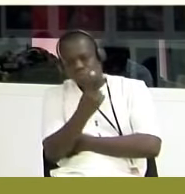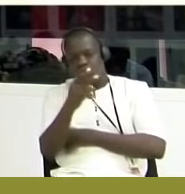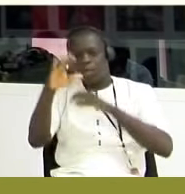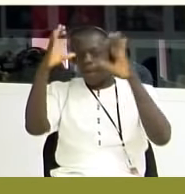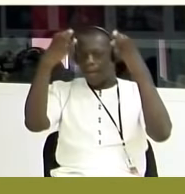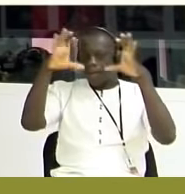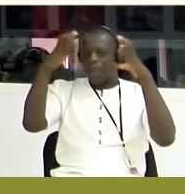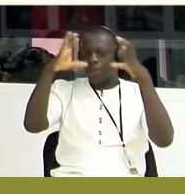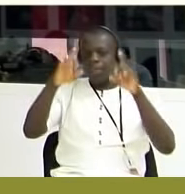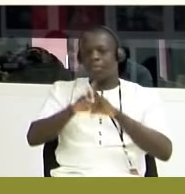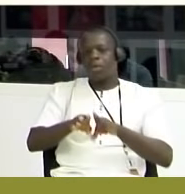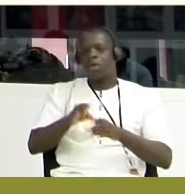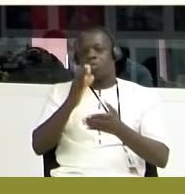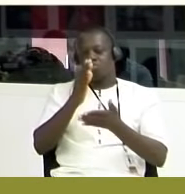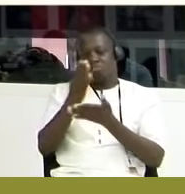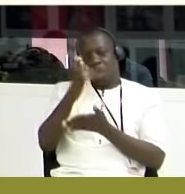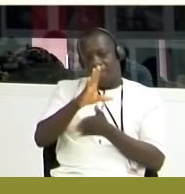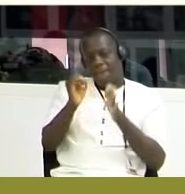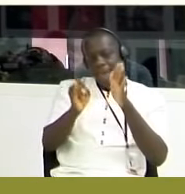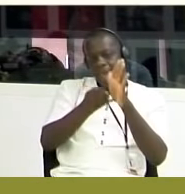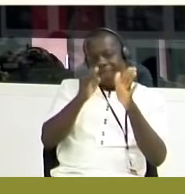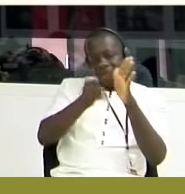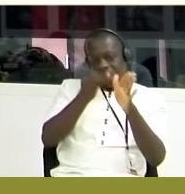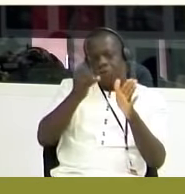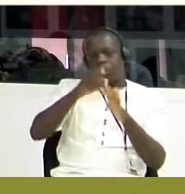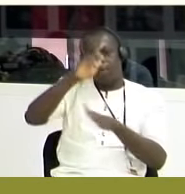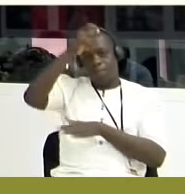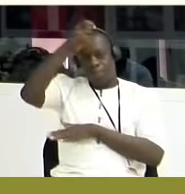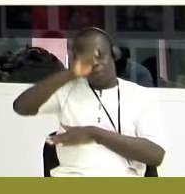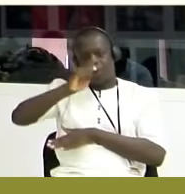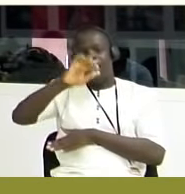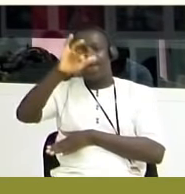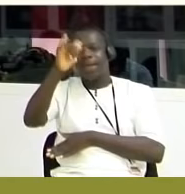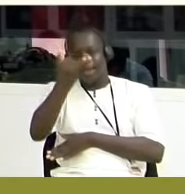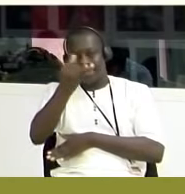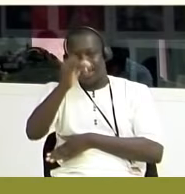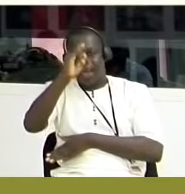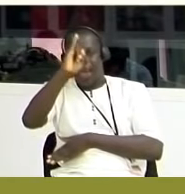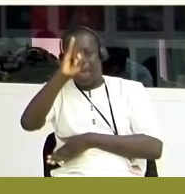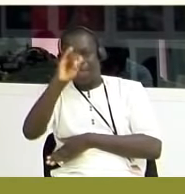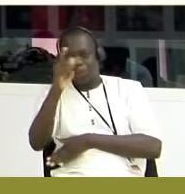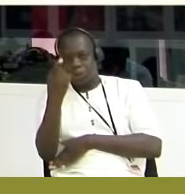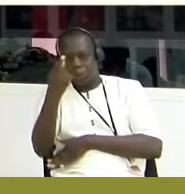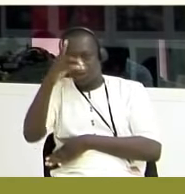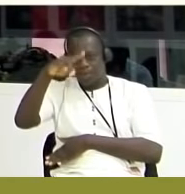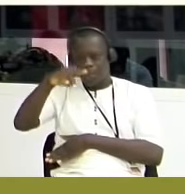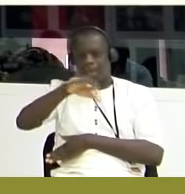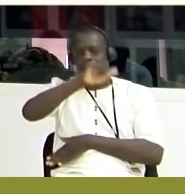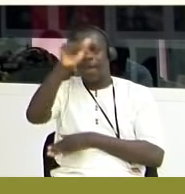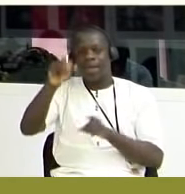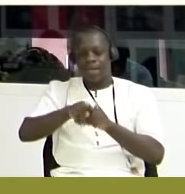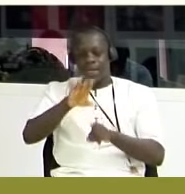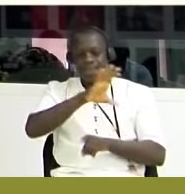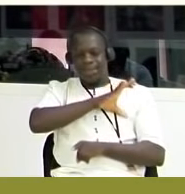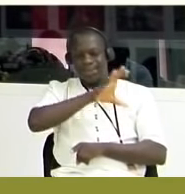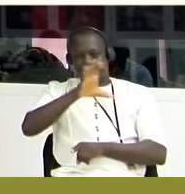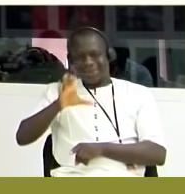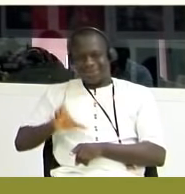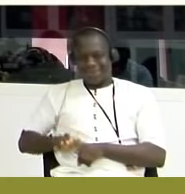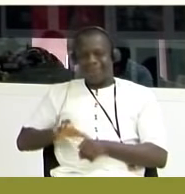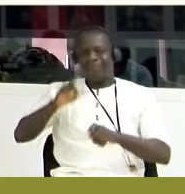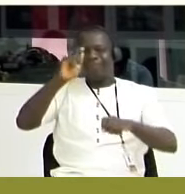presumably investigated? Yes, by the police. According to the IG, and of course to the chief fire officer, they